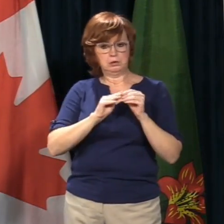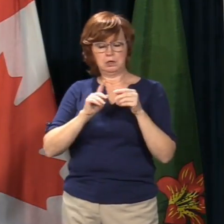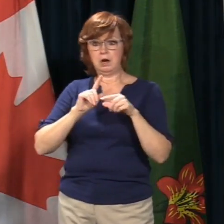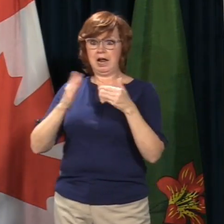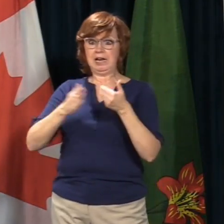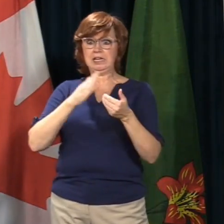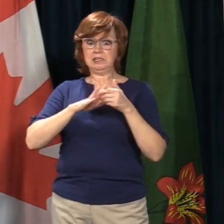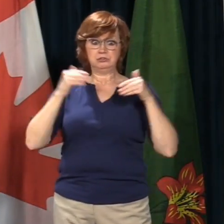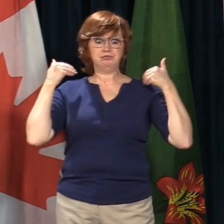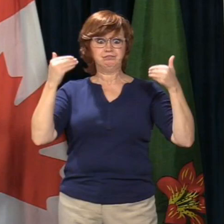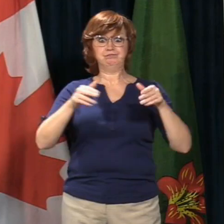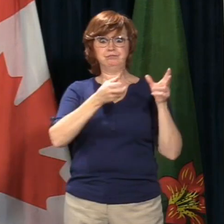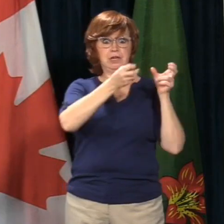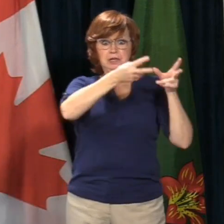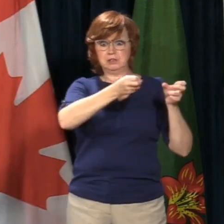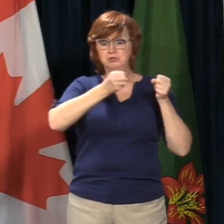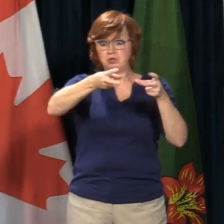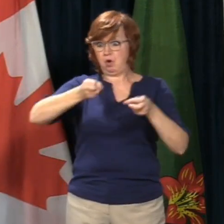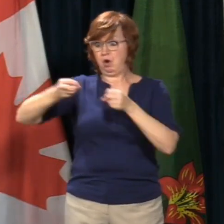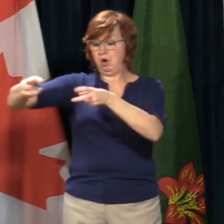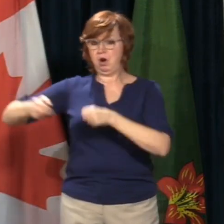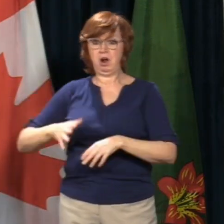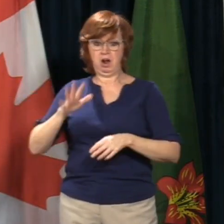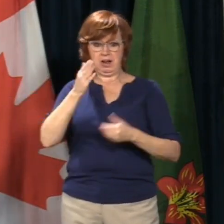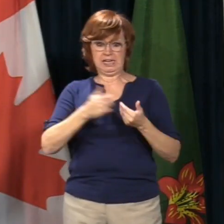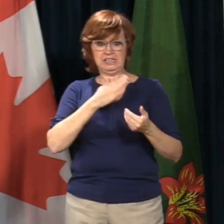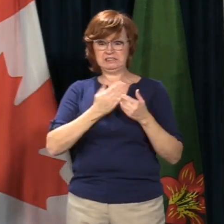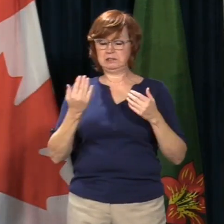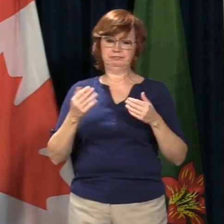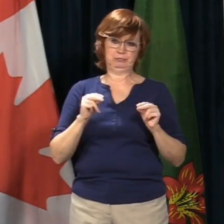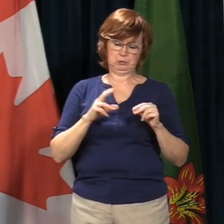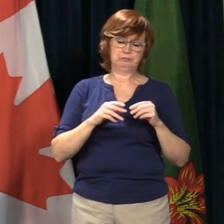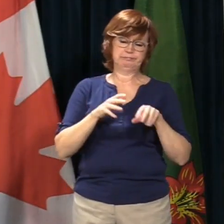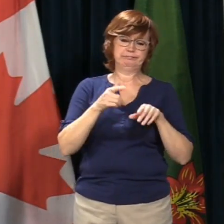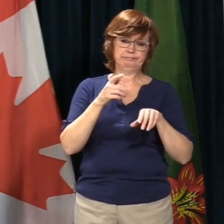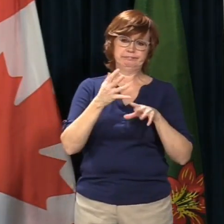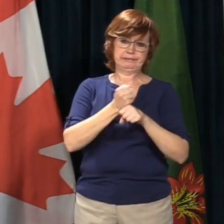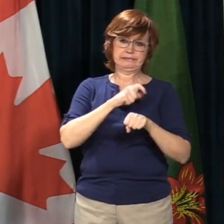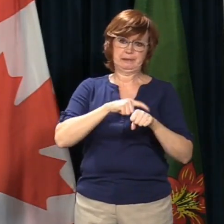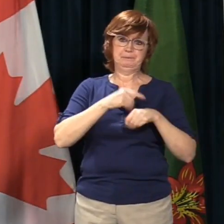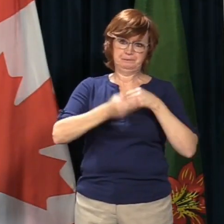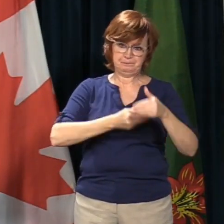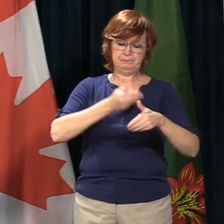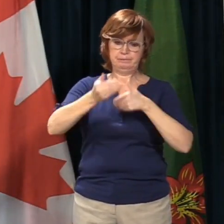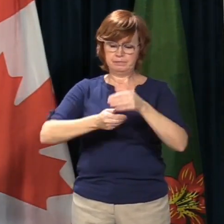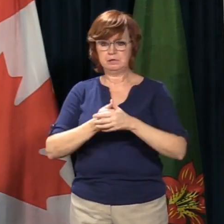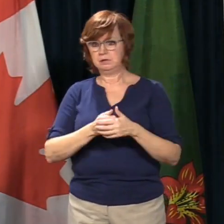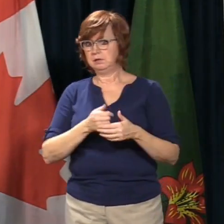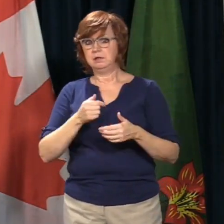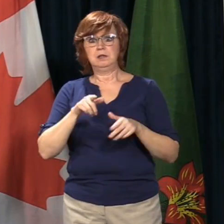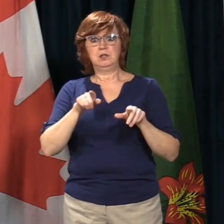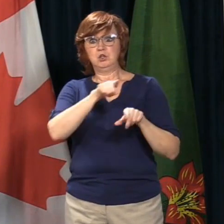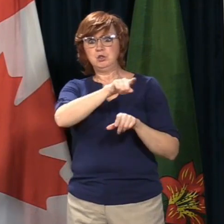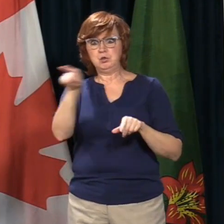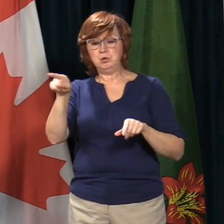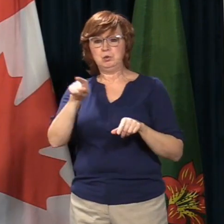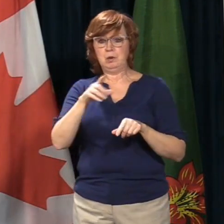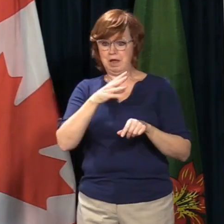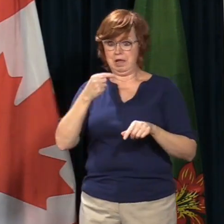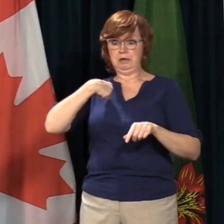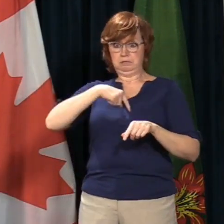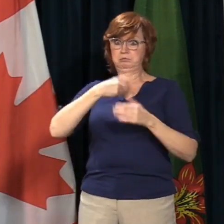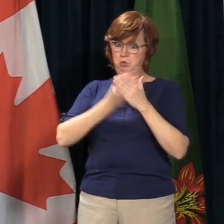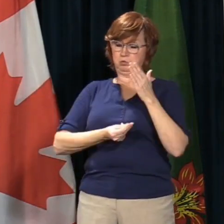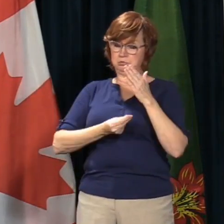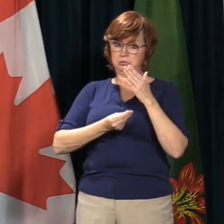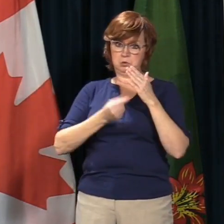we are making every effort to put them in place as soon as possible. Like everyone else, we've been watching the numbers every day, and we are